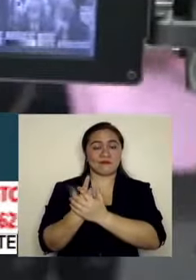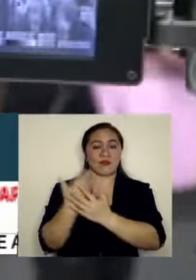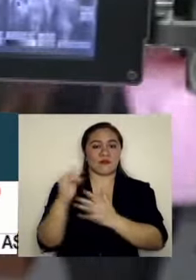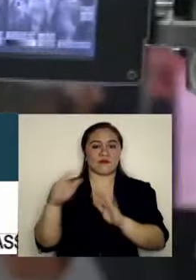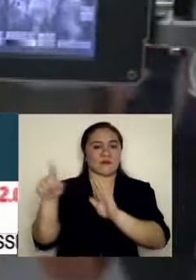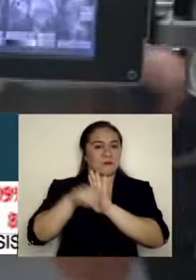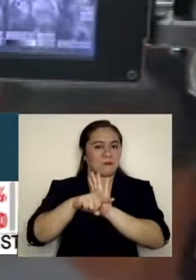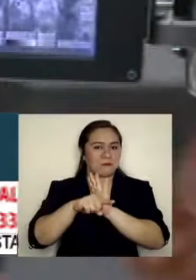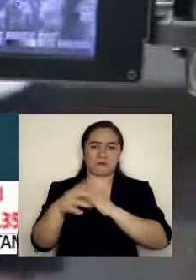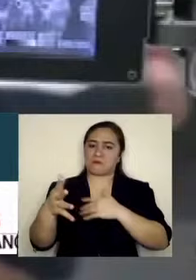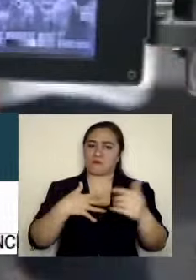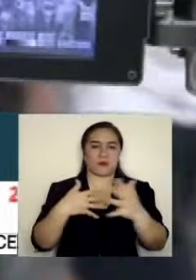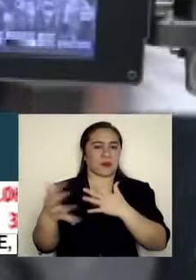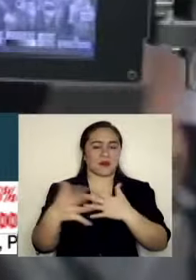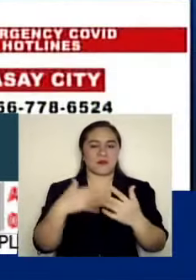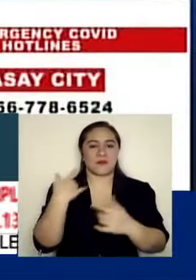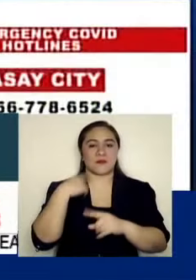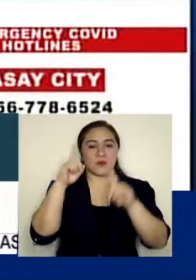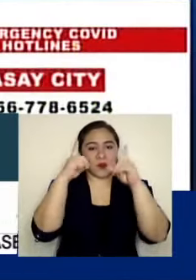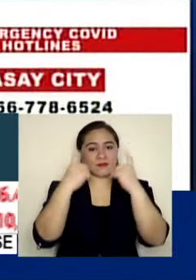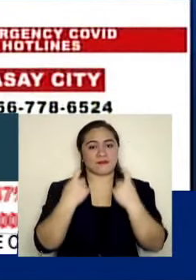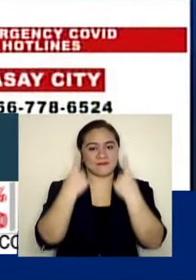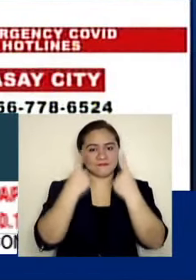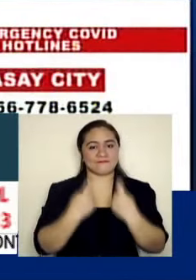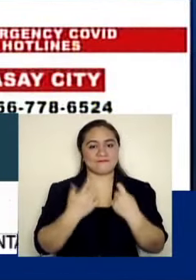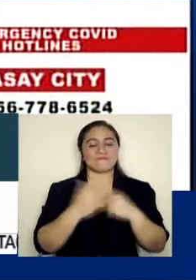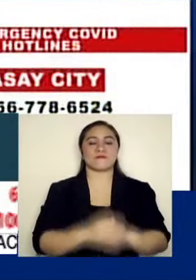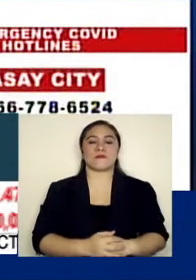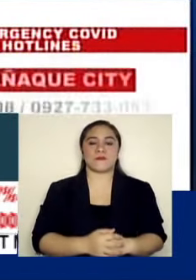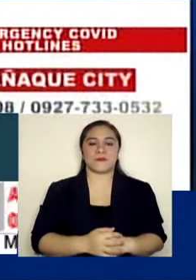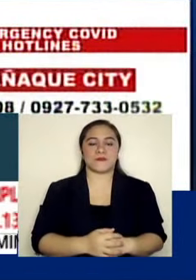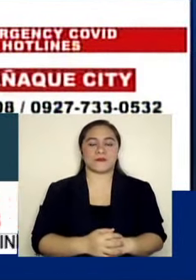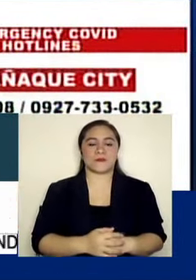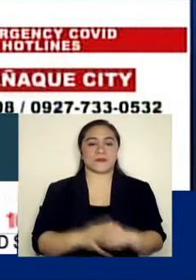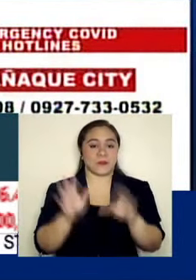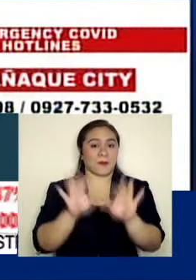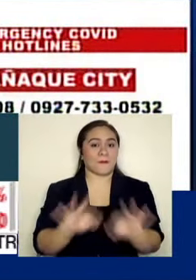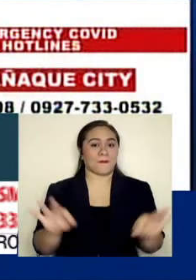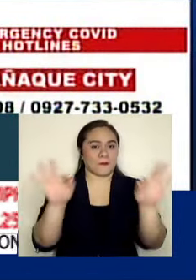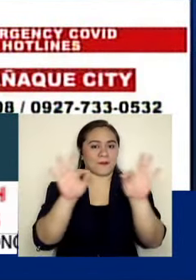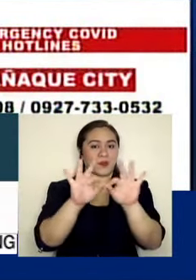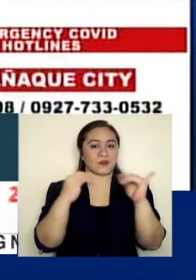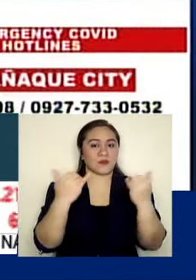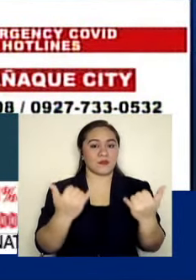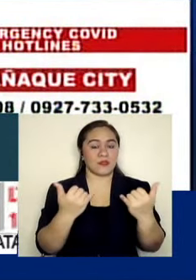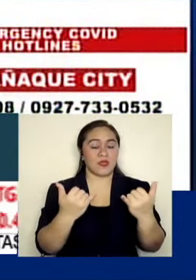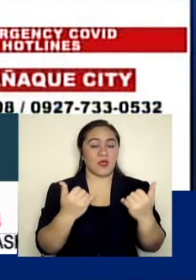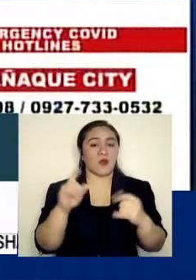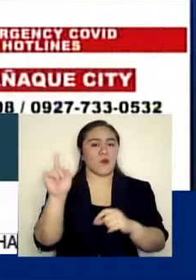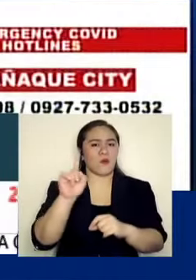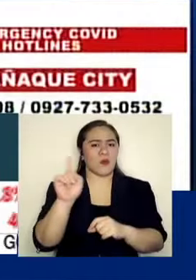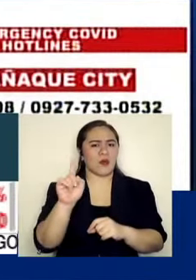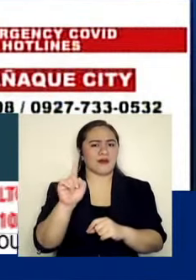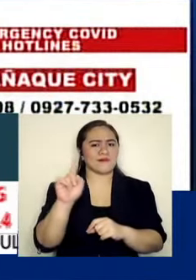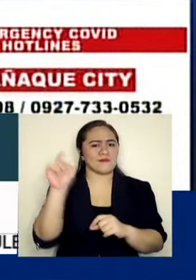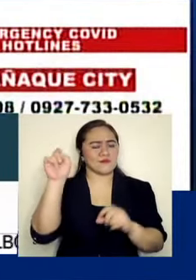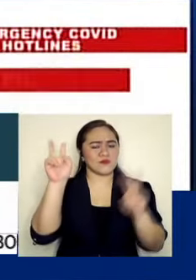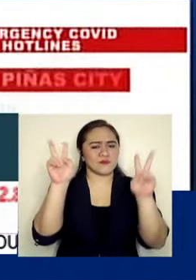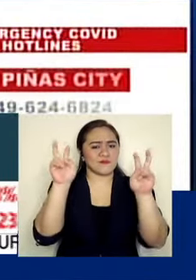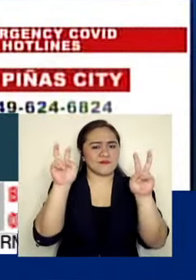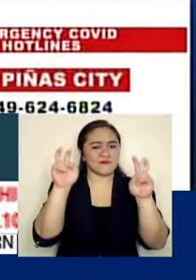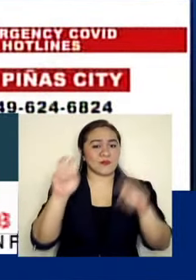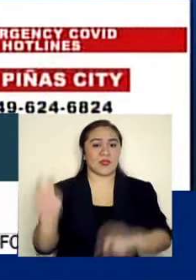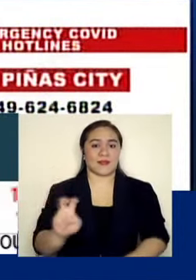kanilang RT-PCR results. Now, siyempre po, subject itong travel ban ito sa usual